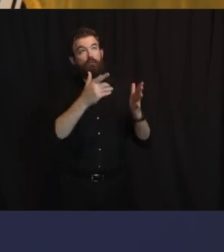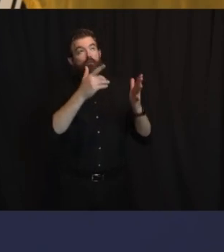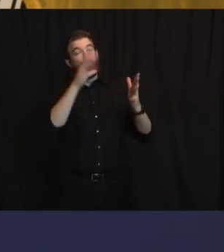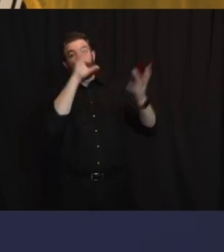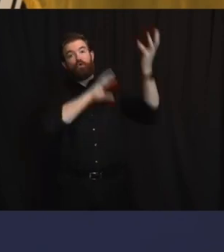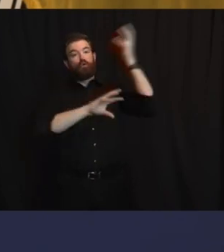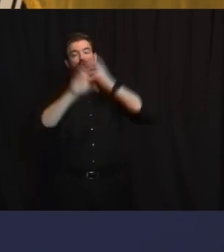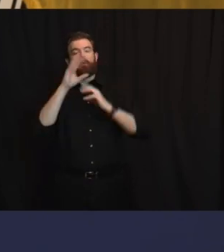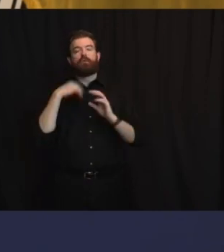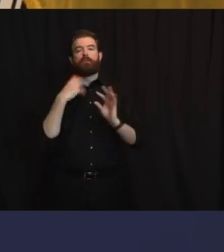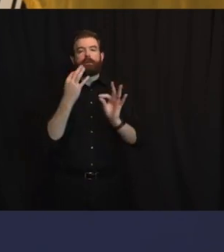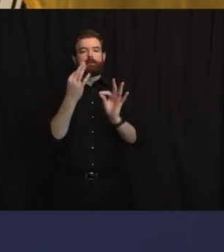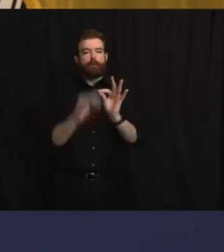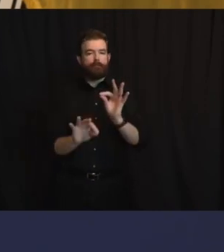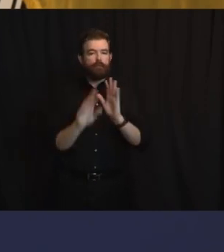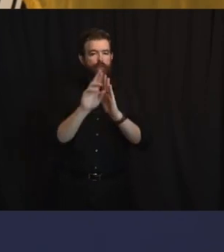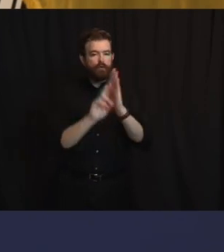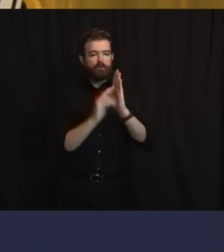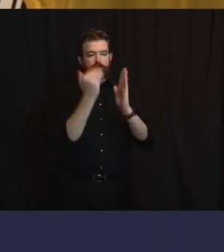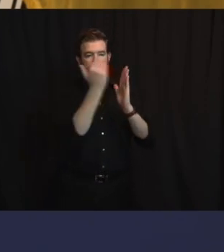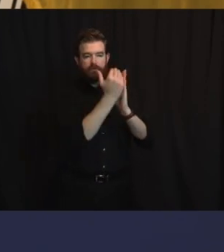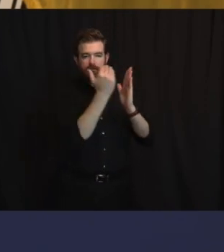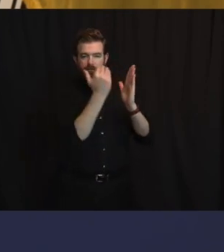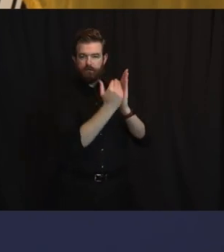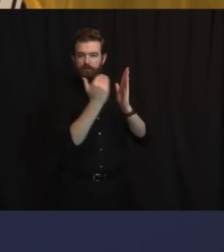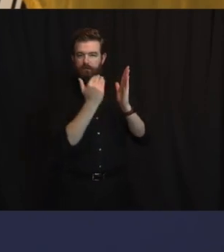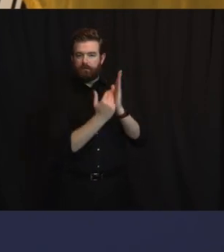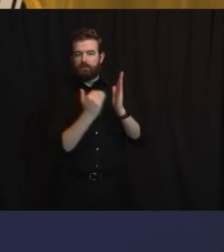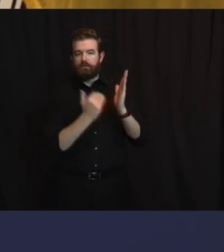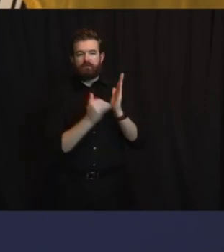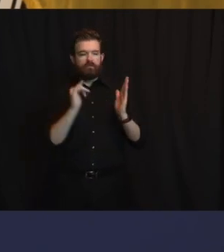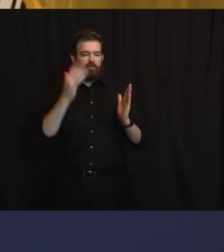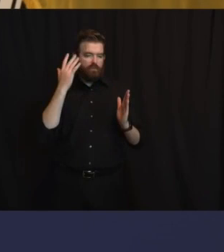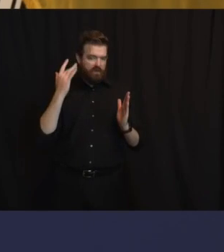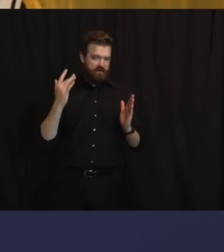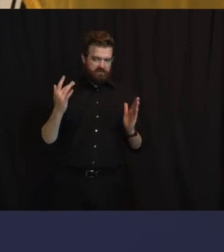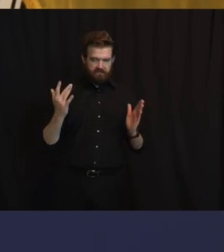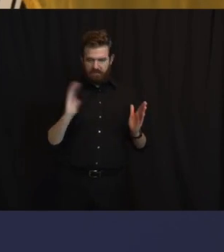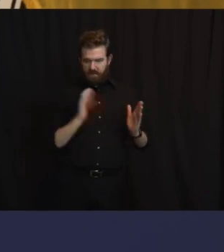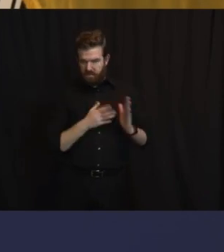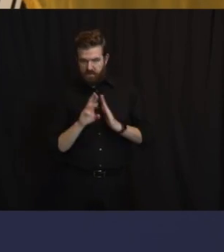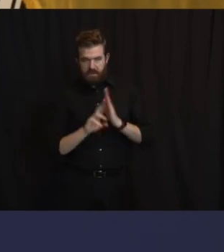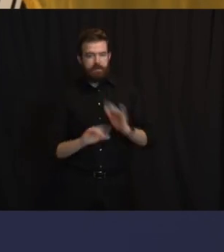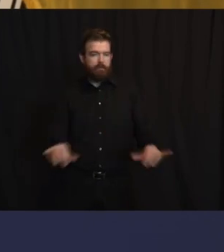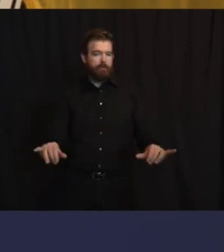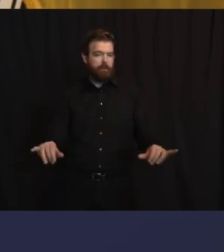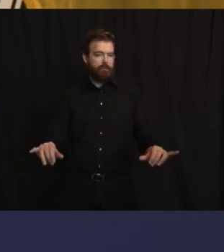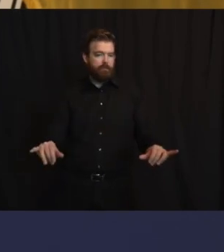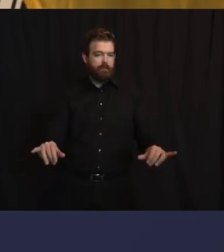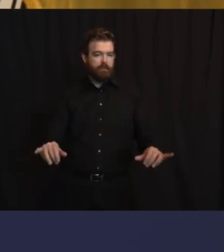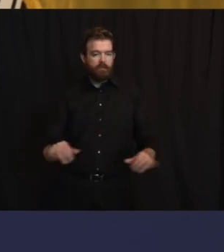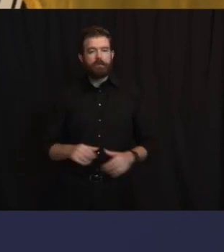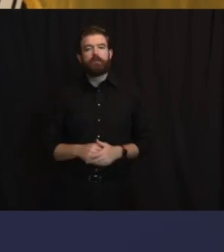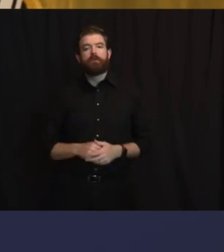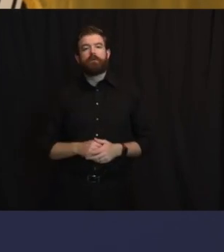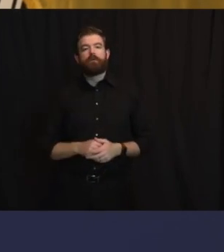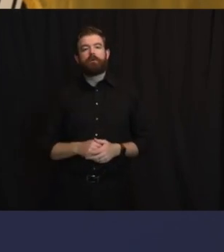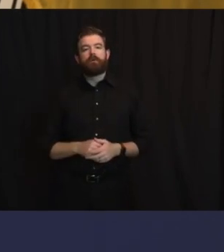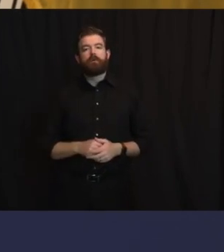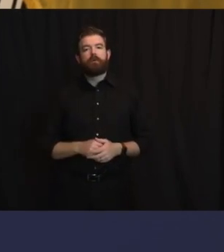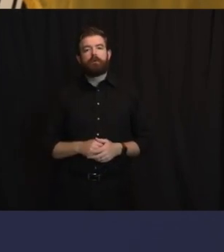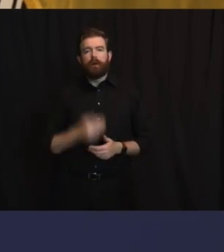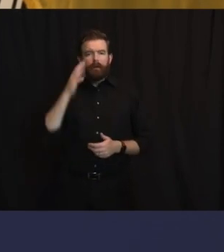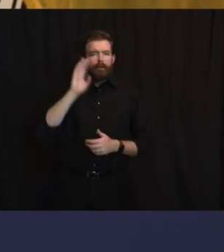unforeseen comes up, and we're going to keep it where it is. And listen, I know there were some folks protesting outside. I don't blame them for 1